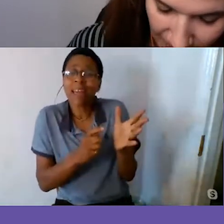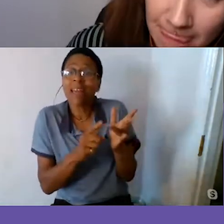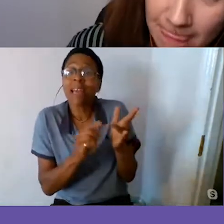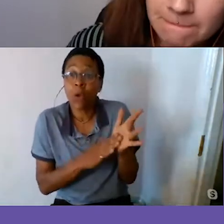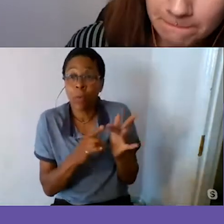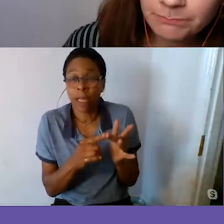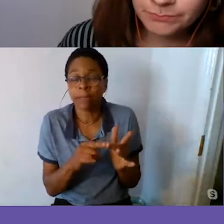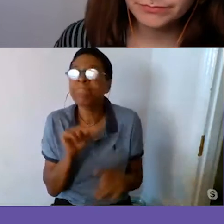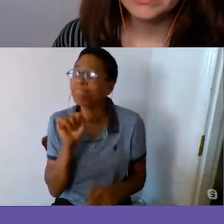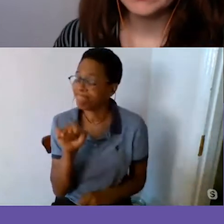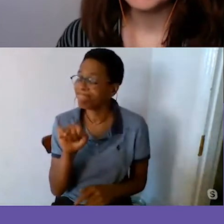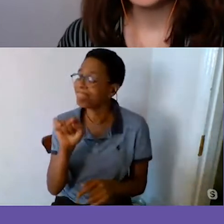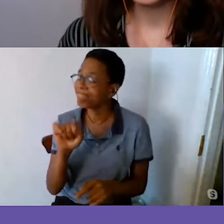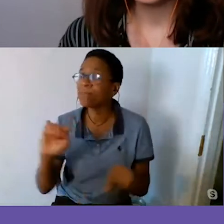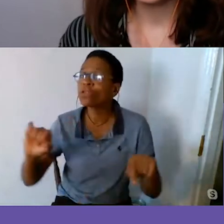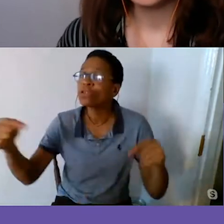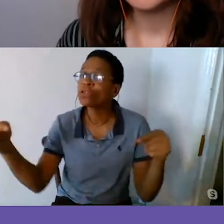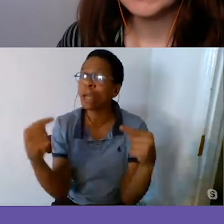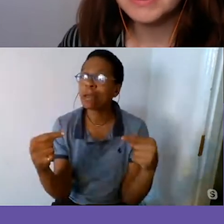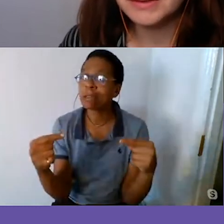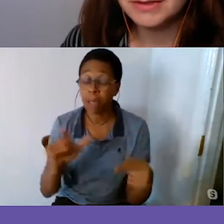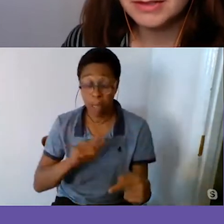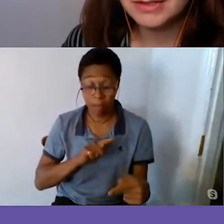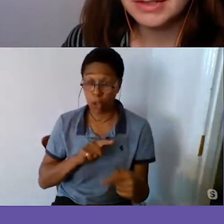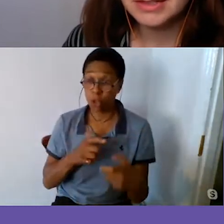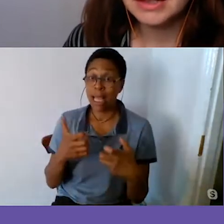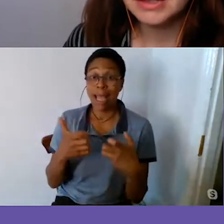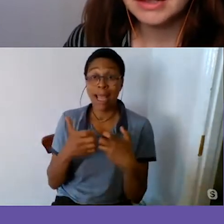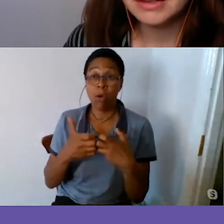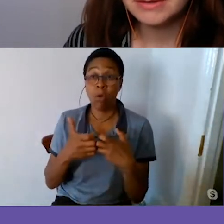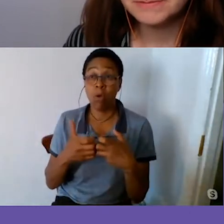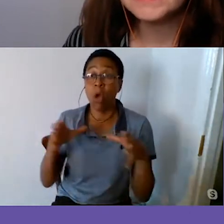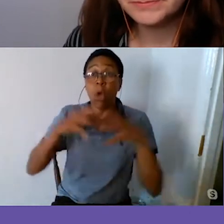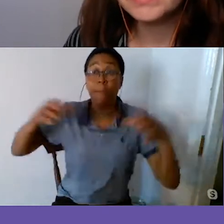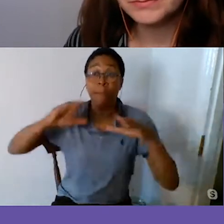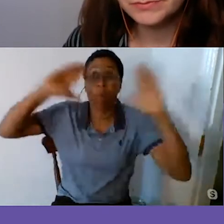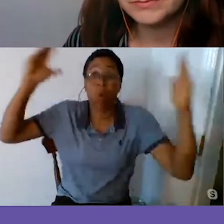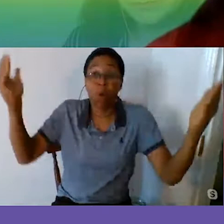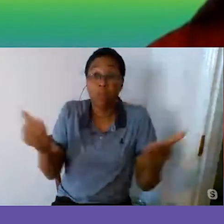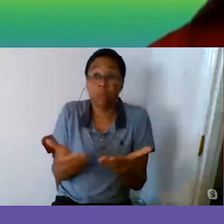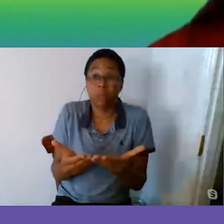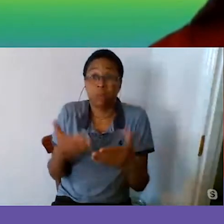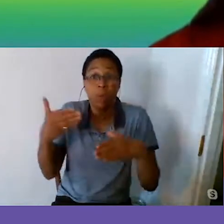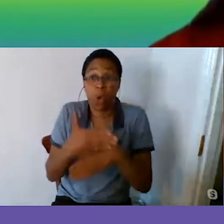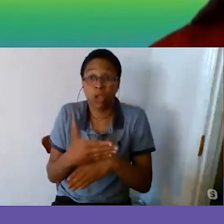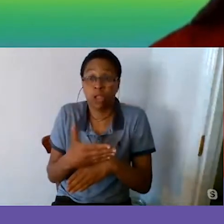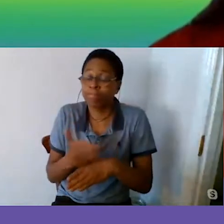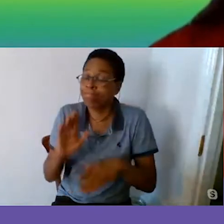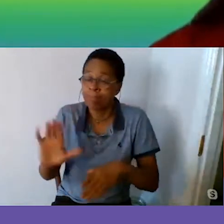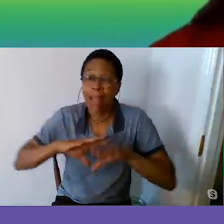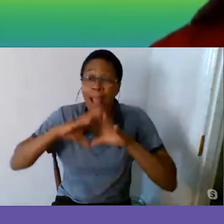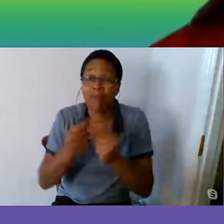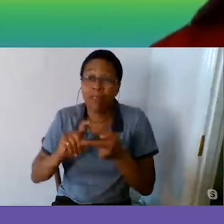this is the challenge, isn't it? The film distribution model means that very little makes it back to the filmmakers. That's something I was really aware of, and